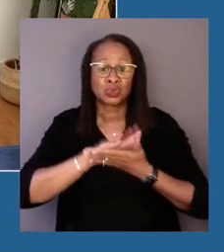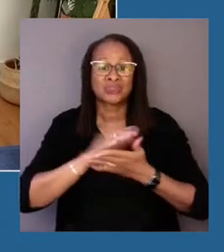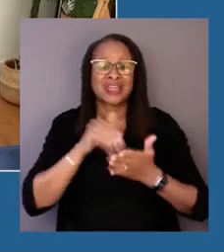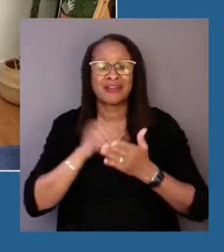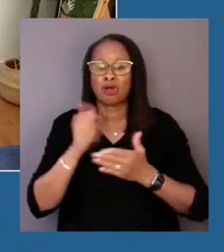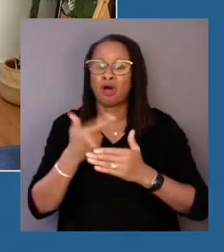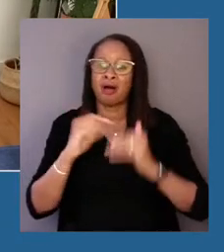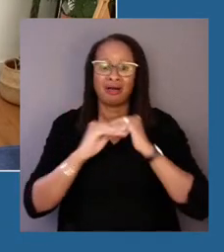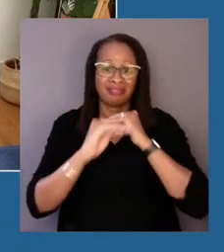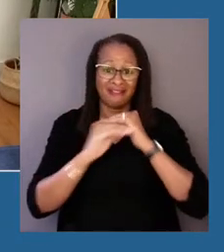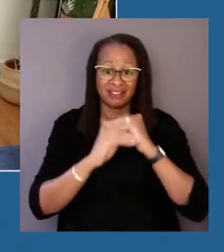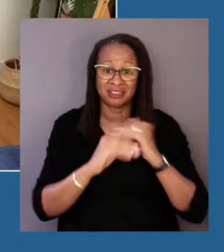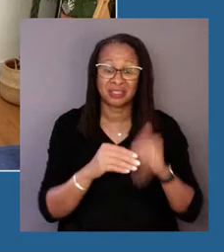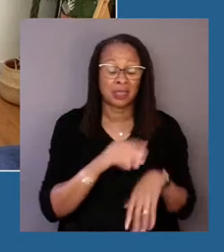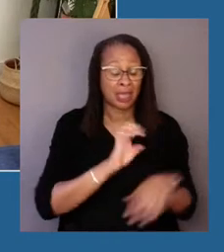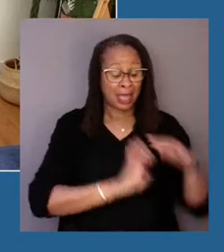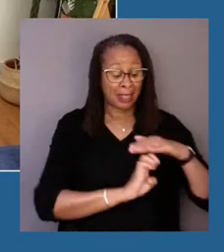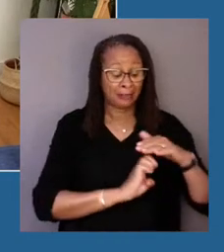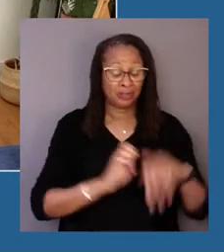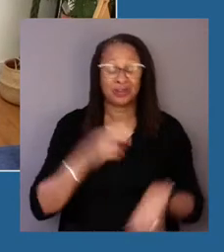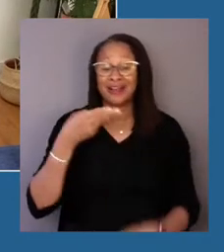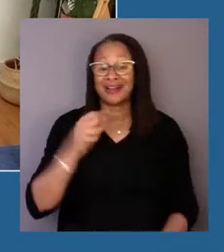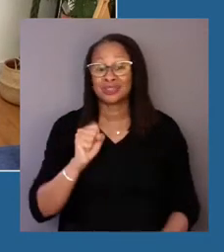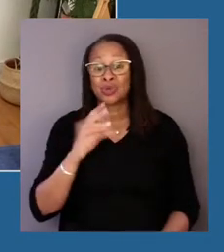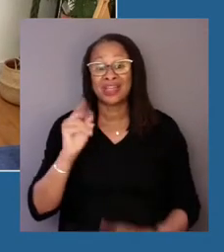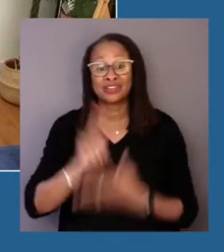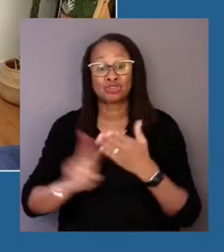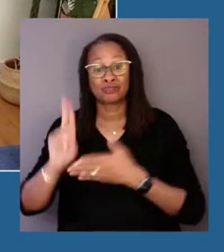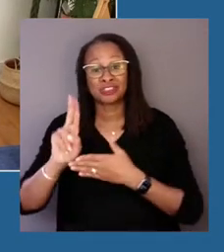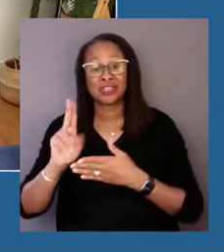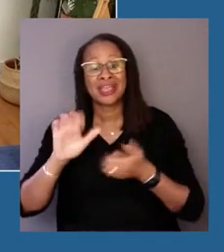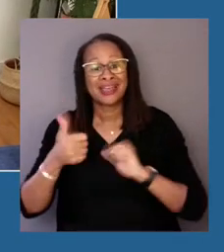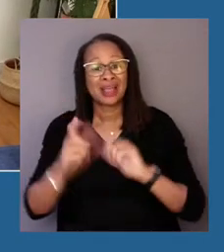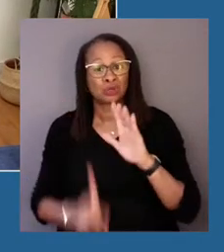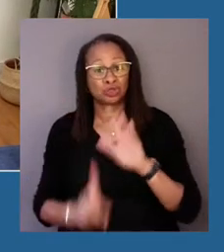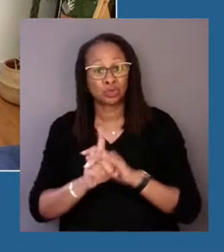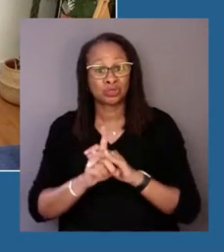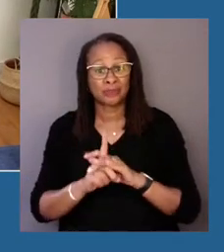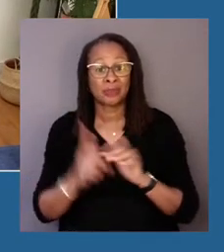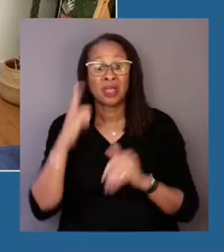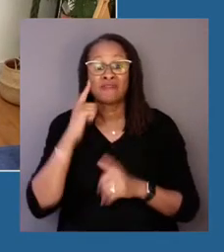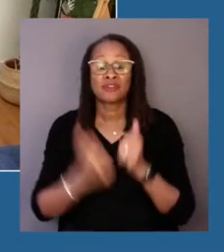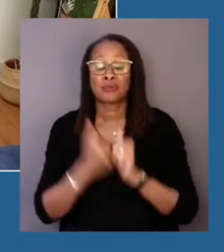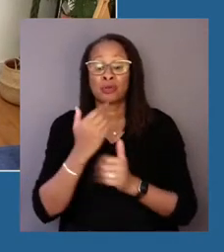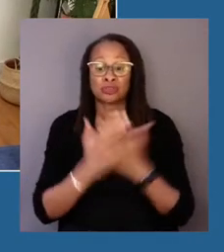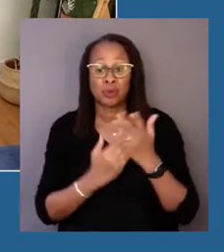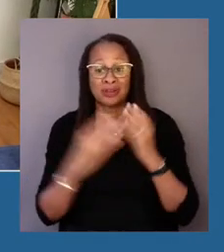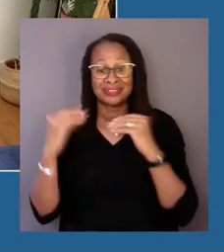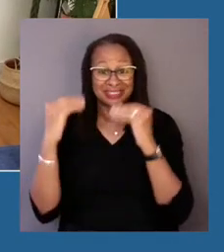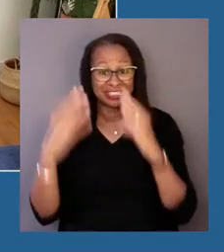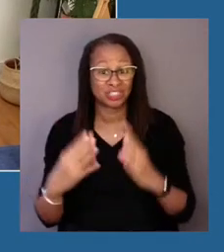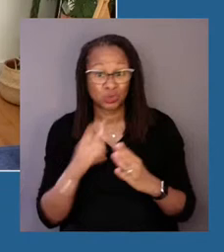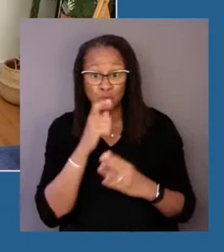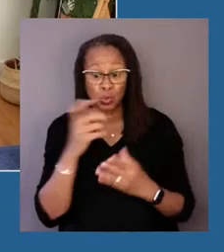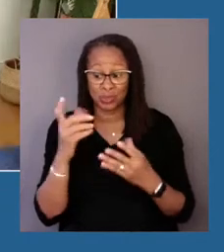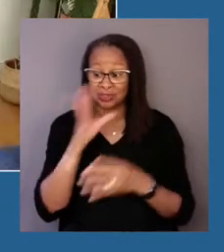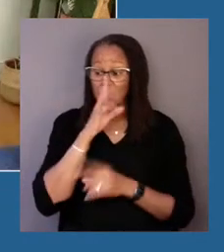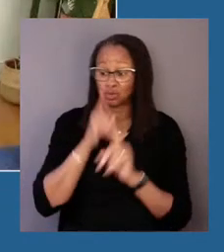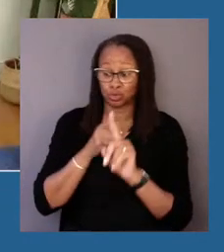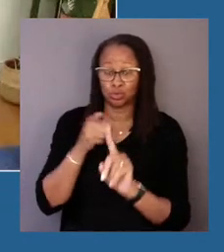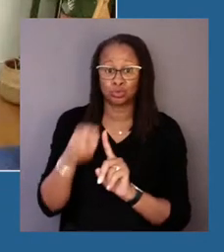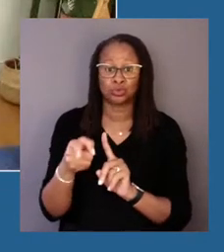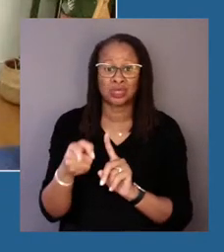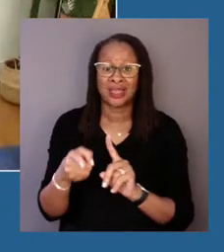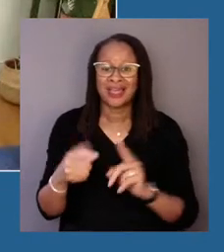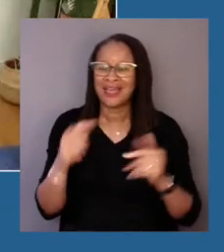elementary, high school, and university, and the way that that shows up. And for the most part, the teachers that we talked to were like, I don't